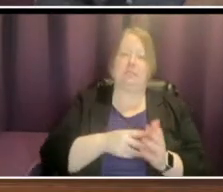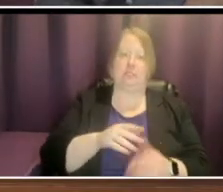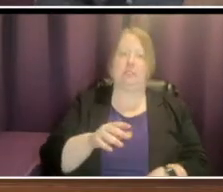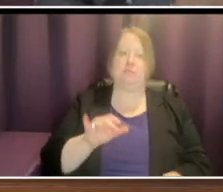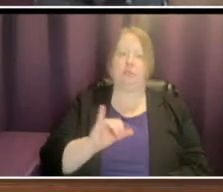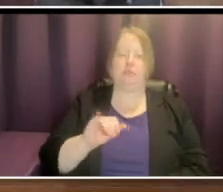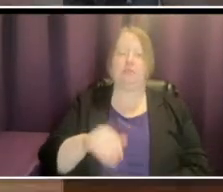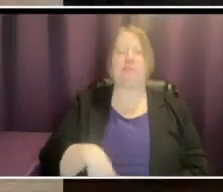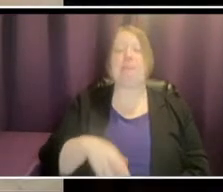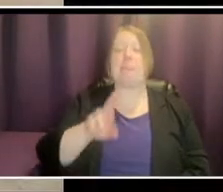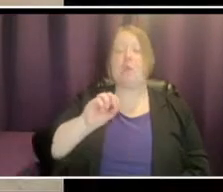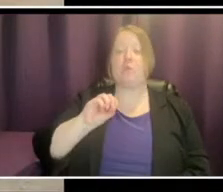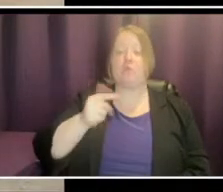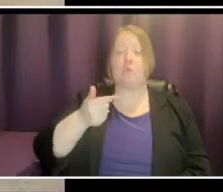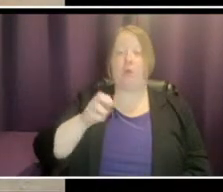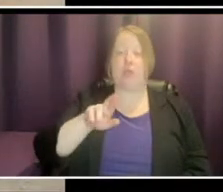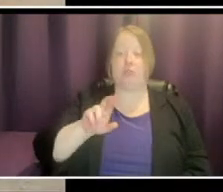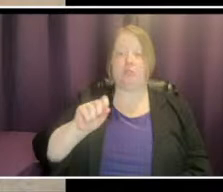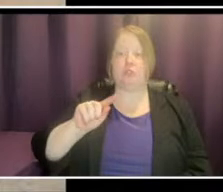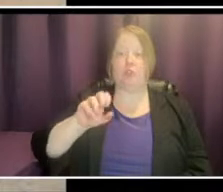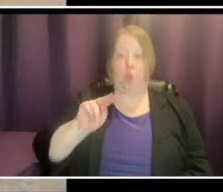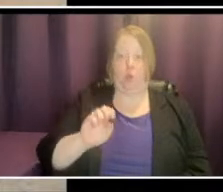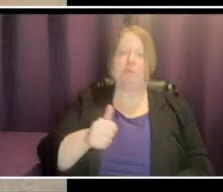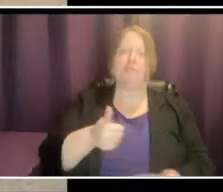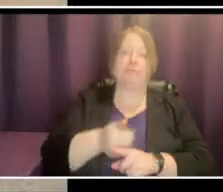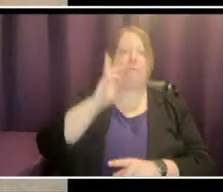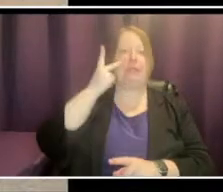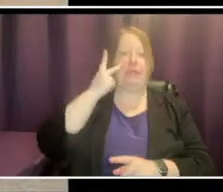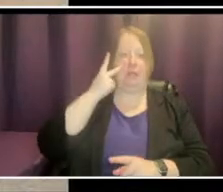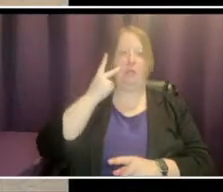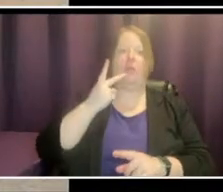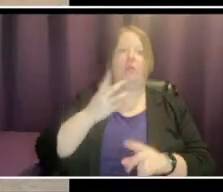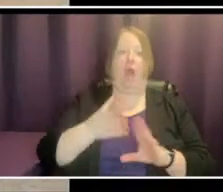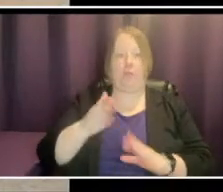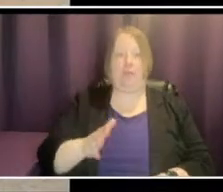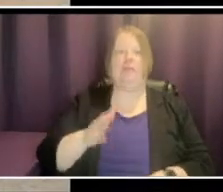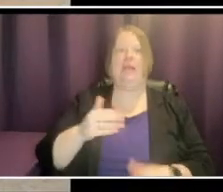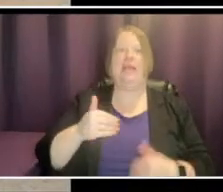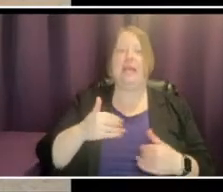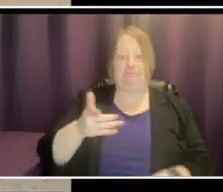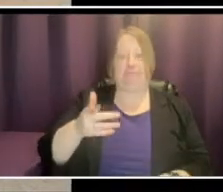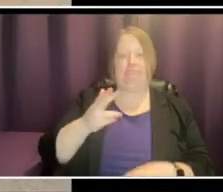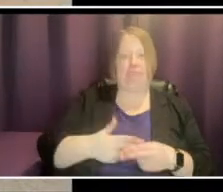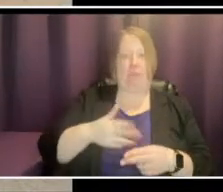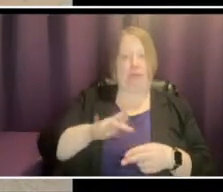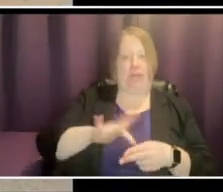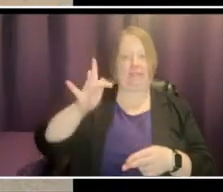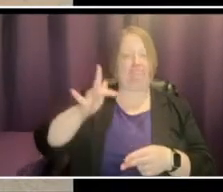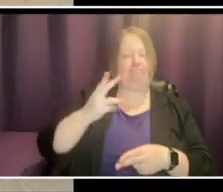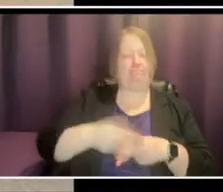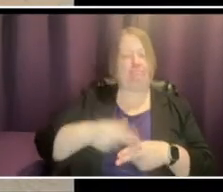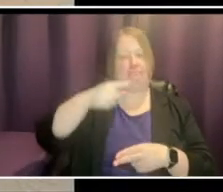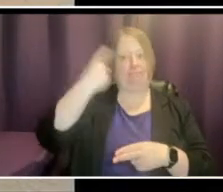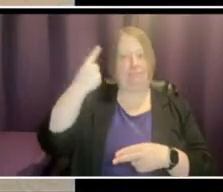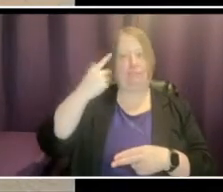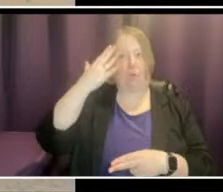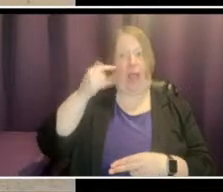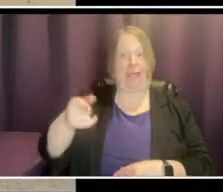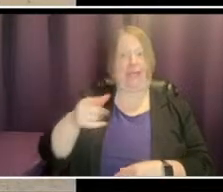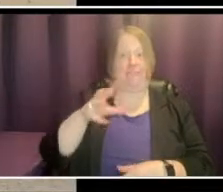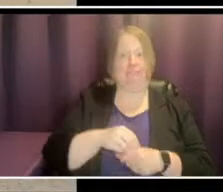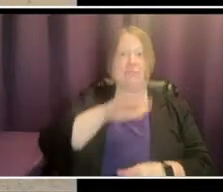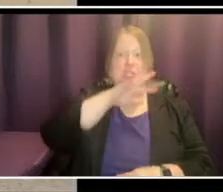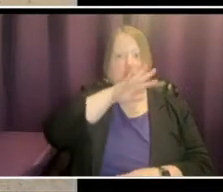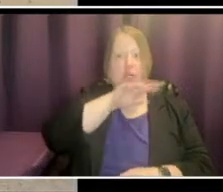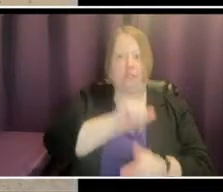is a political operative with a reputation for dirty tricks. In November 2019, he was convicted of lying